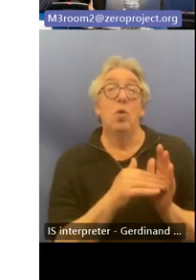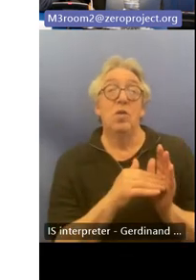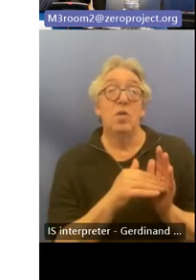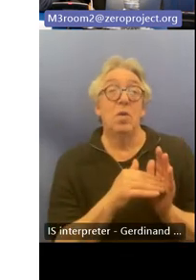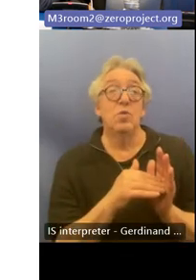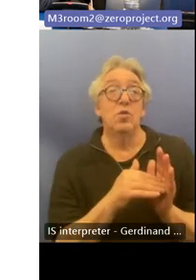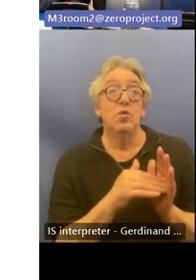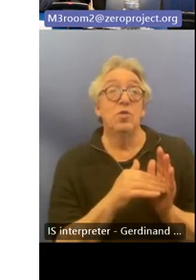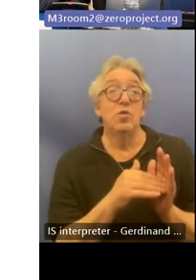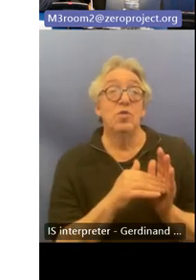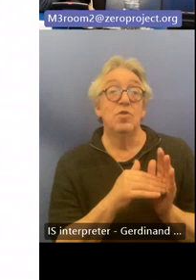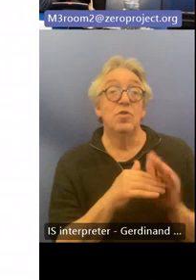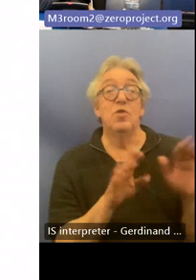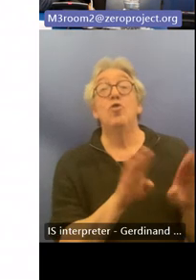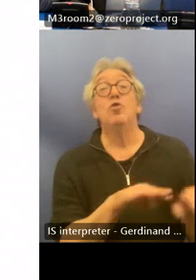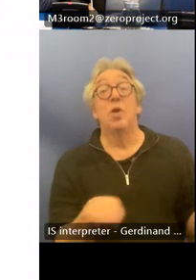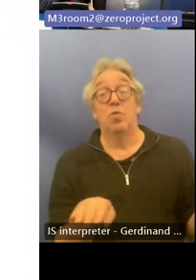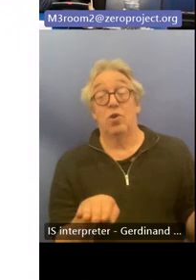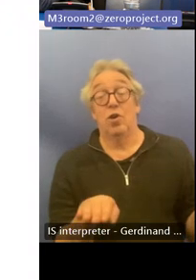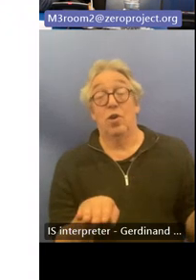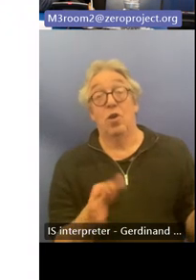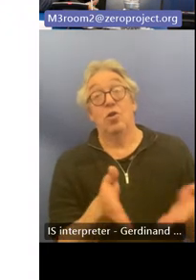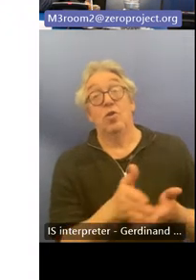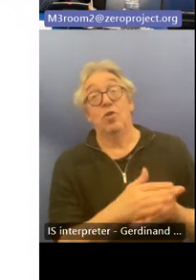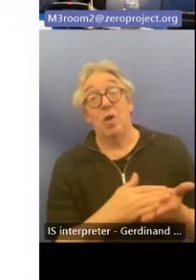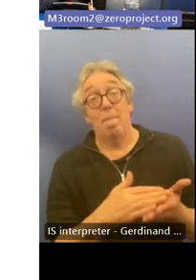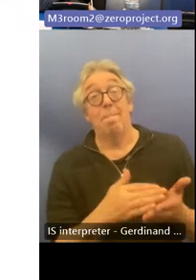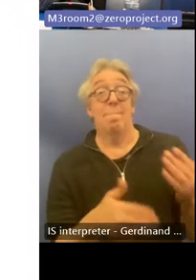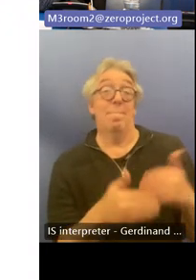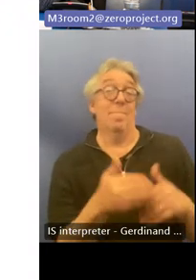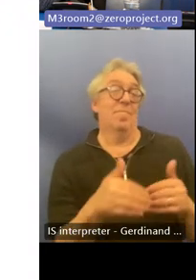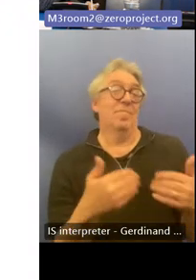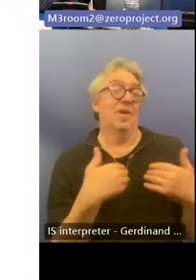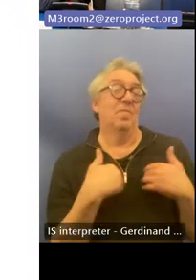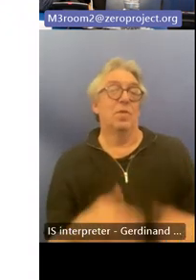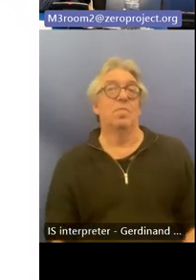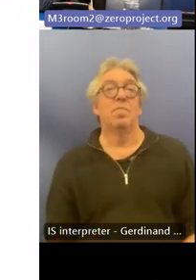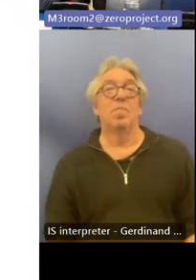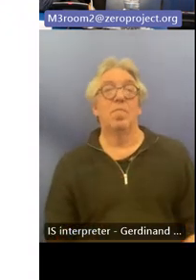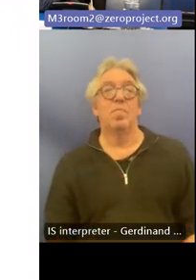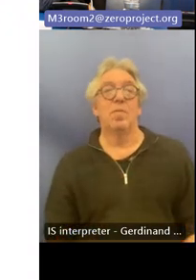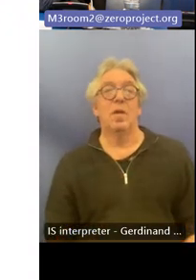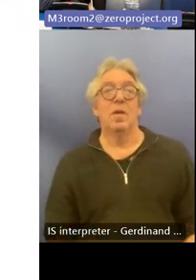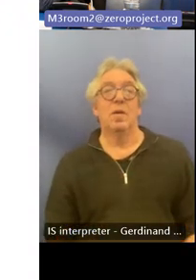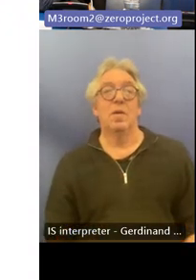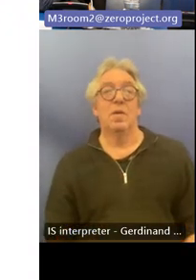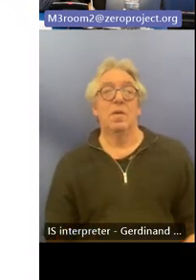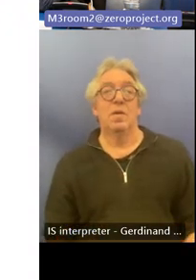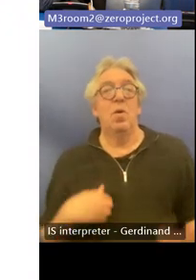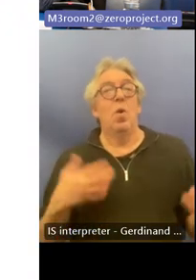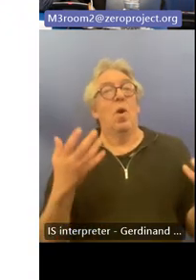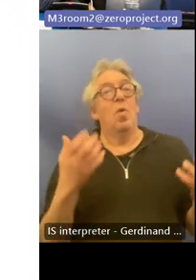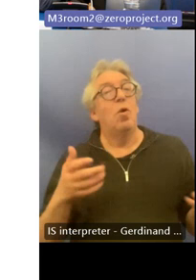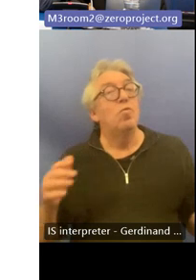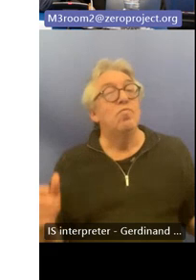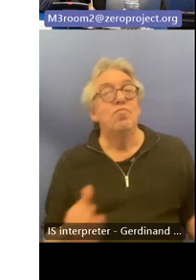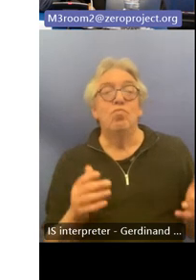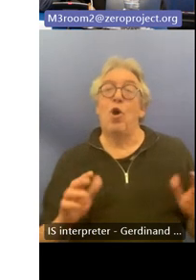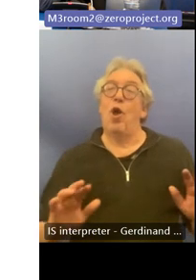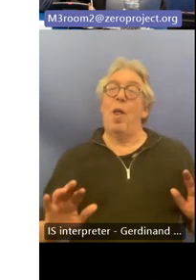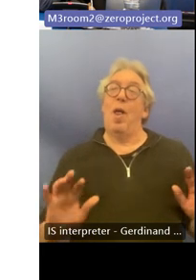2,880 children, including children with disability. Thank you. The goals of this is to promote welfare for of persons with